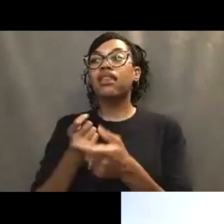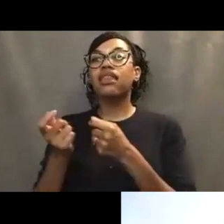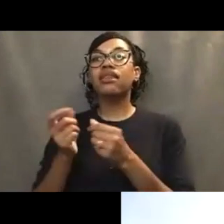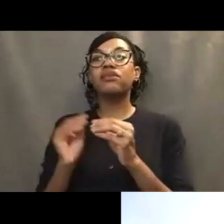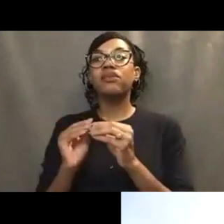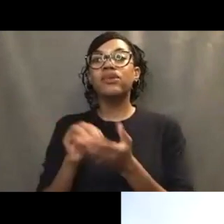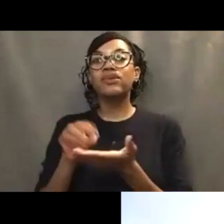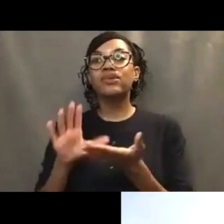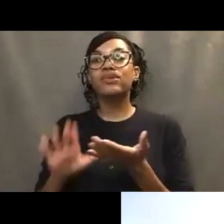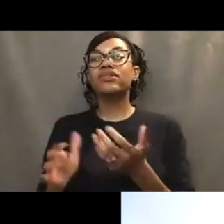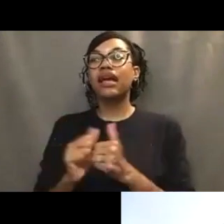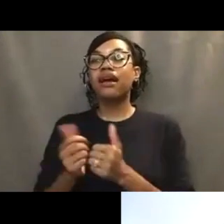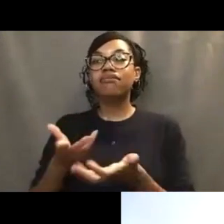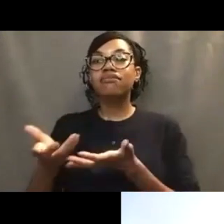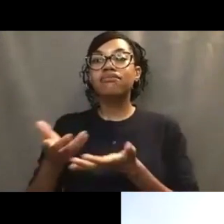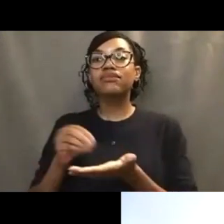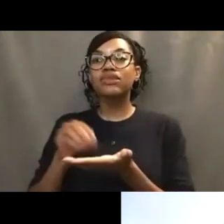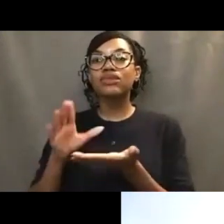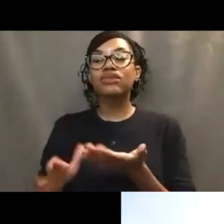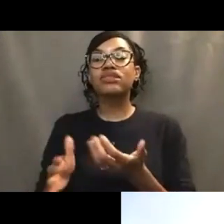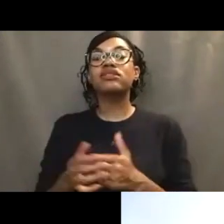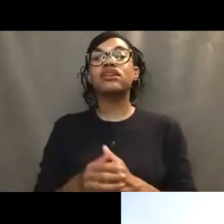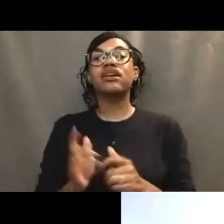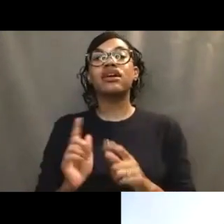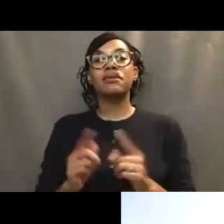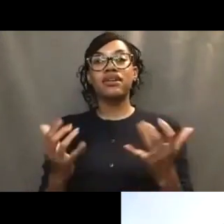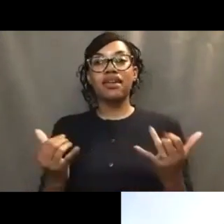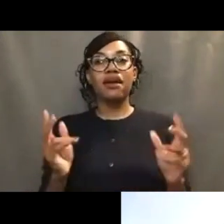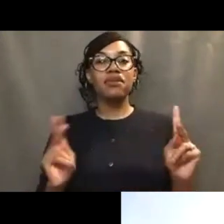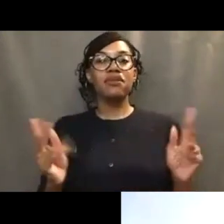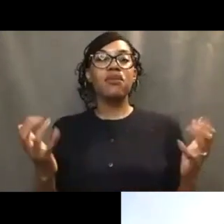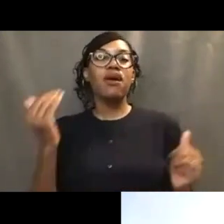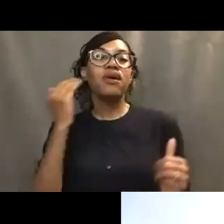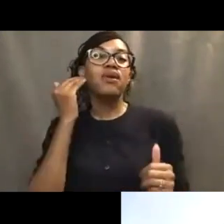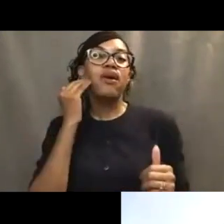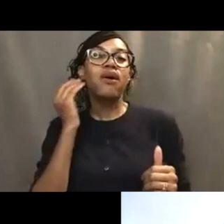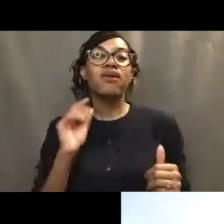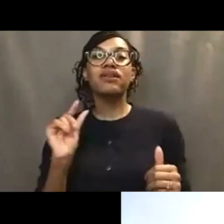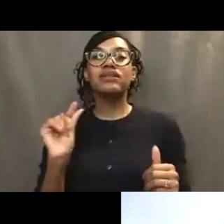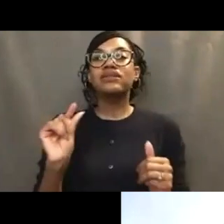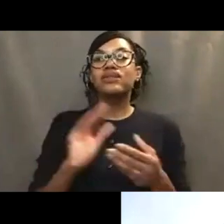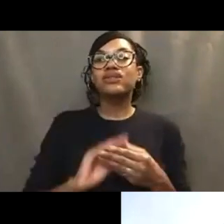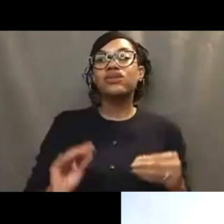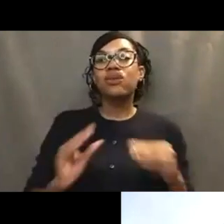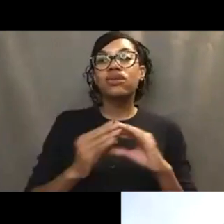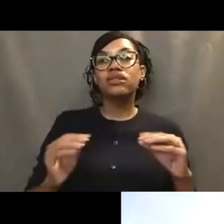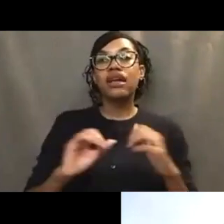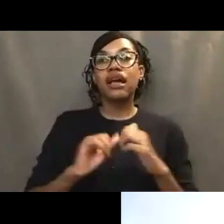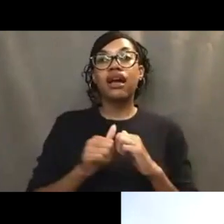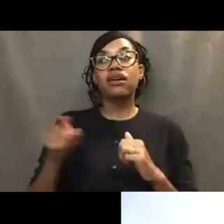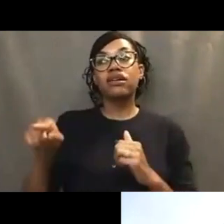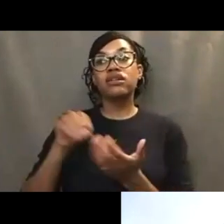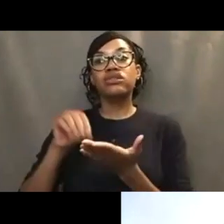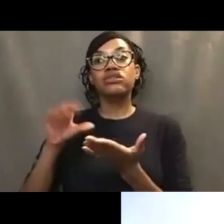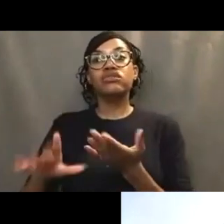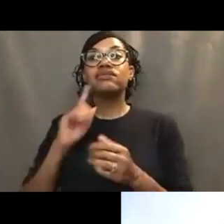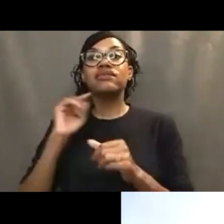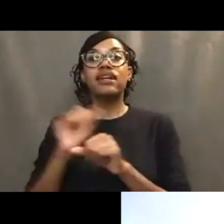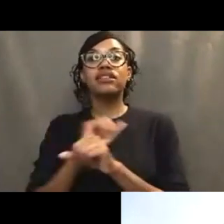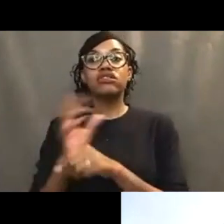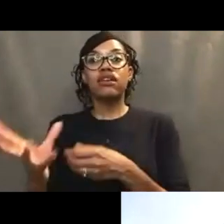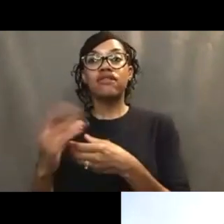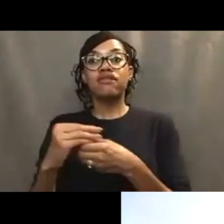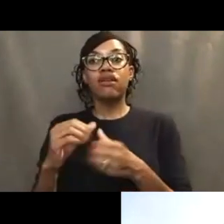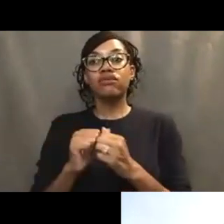us more, but we really want to hear, people are dying to hear stories or anecdotes on ways that the students were actually involved in the